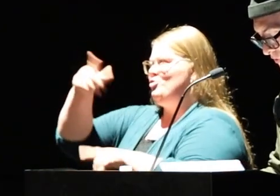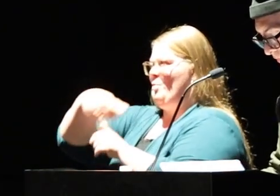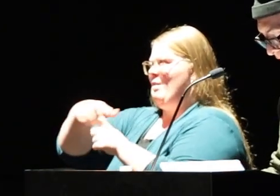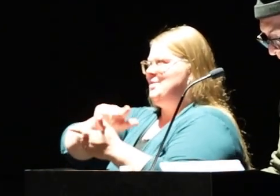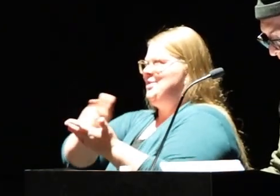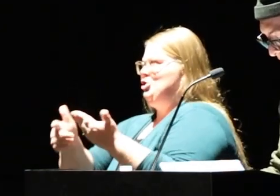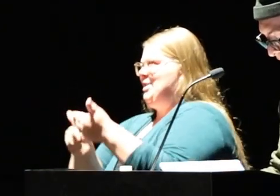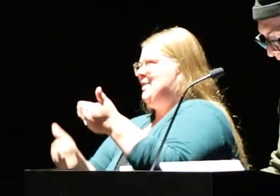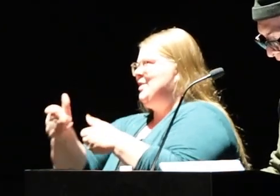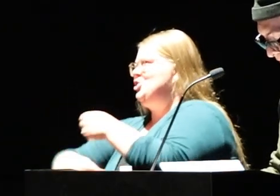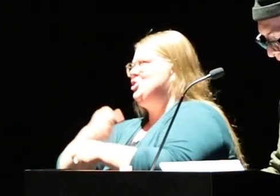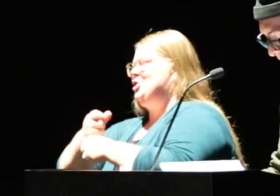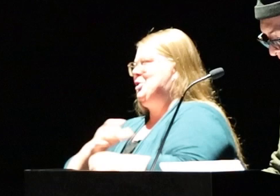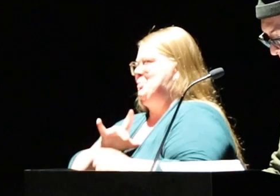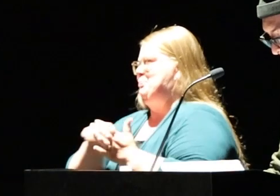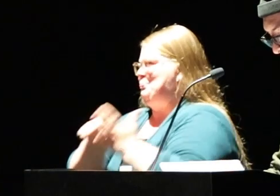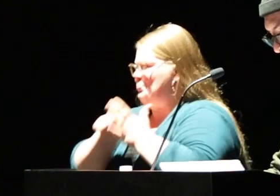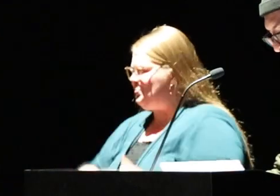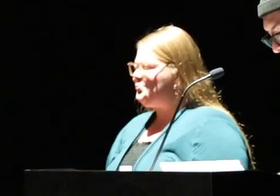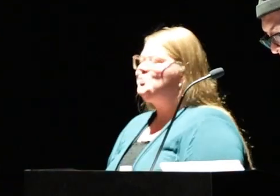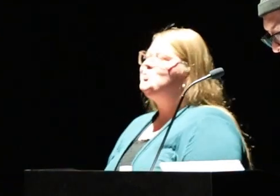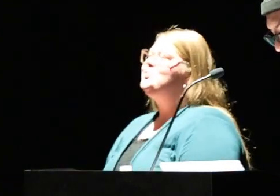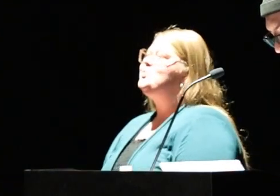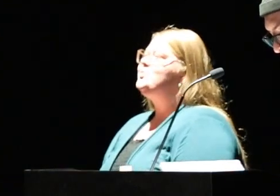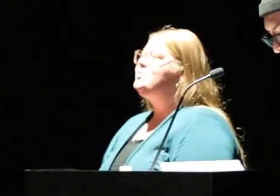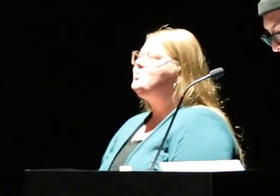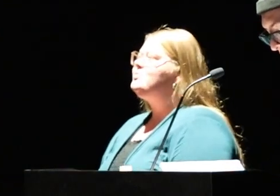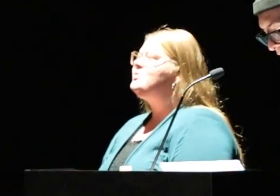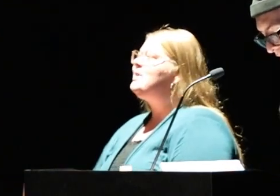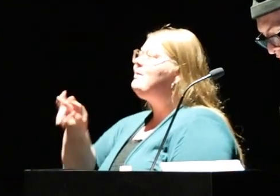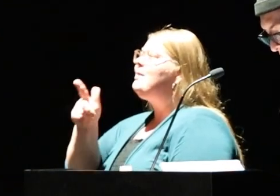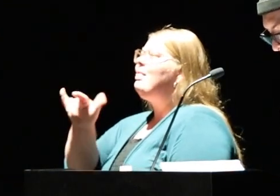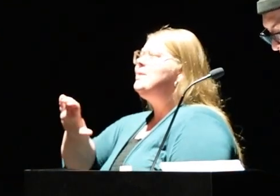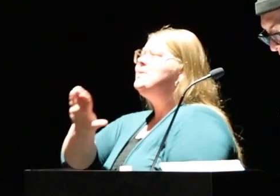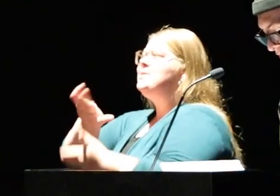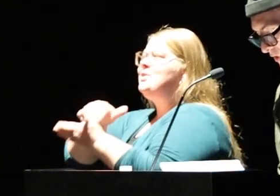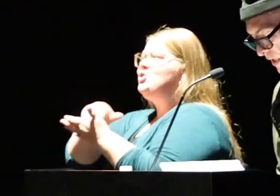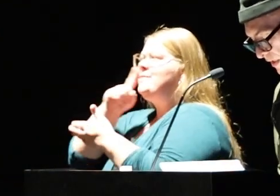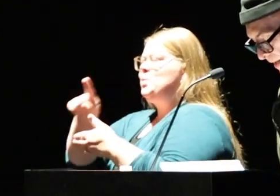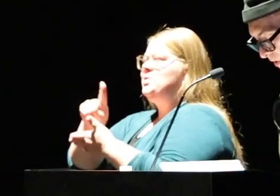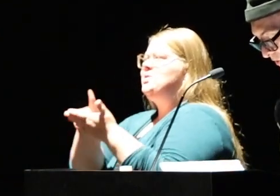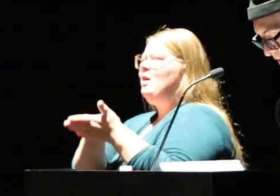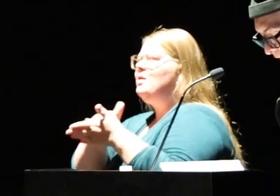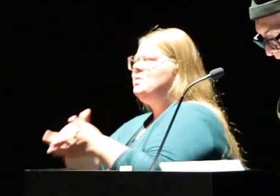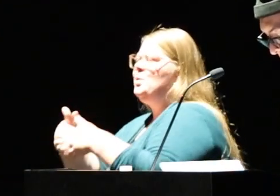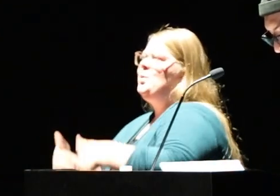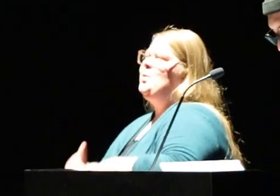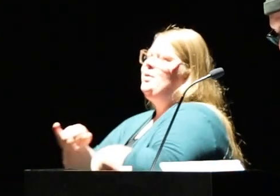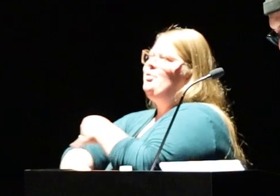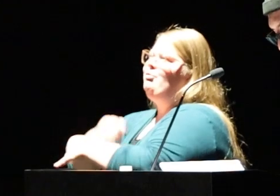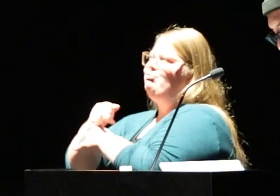Rochester Institute of Technology's Vignelli Center for Design Studies is an international hub for education, research, collaboration,